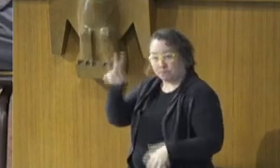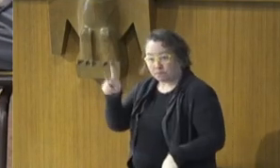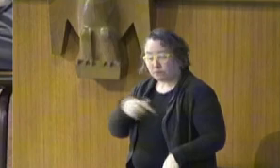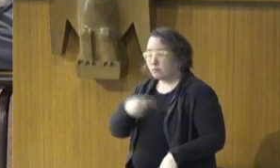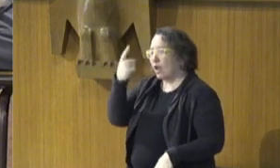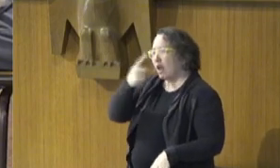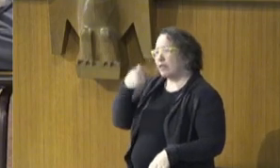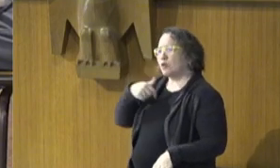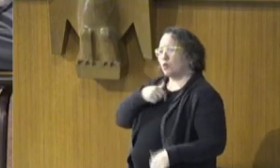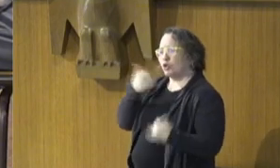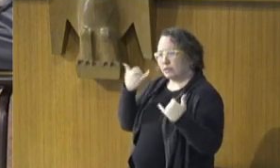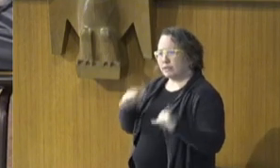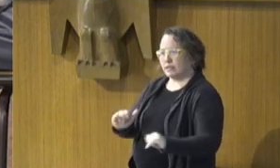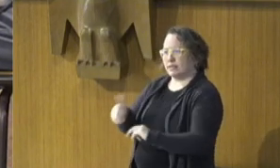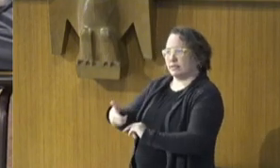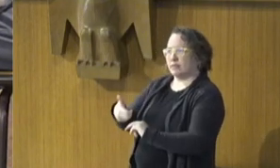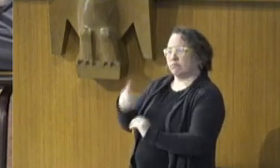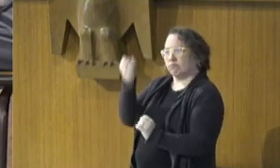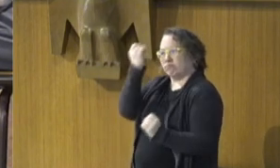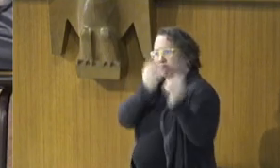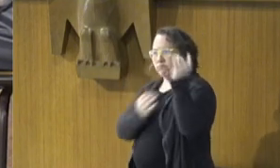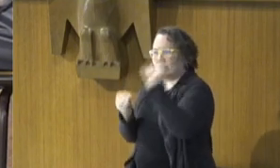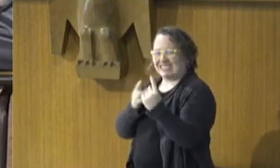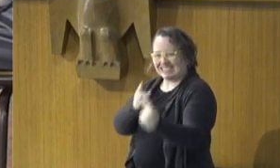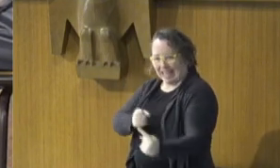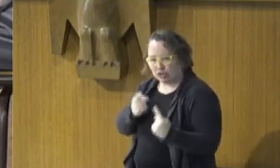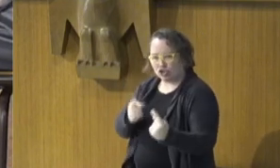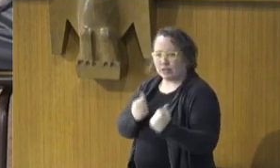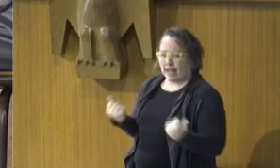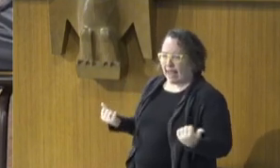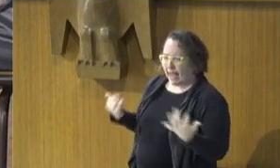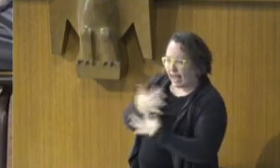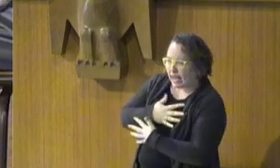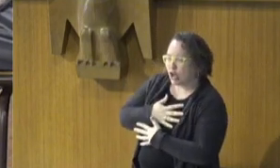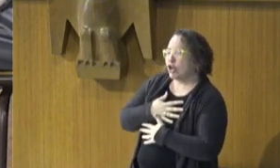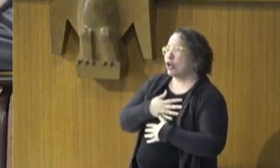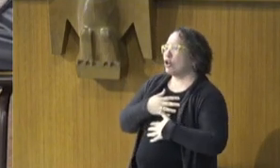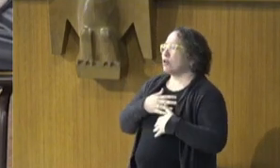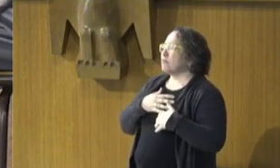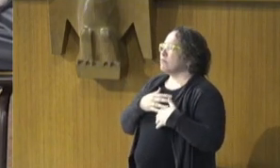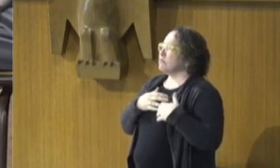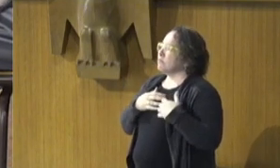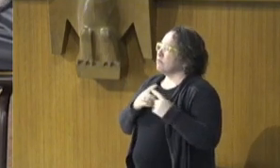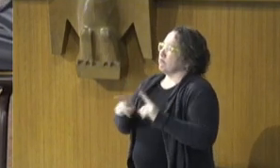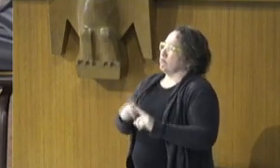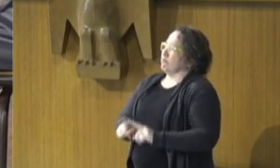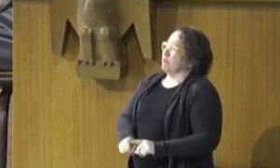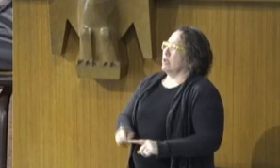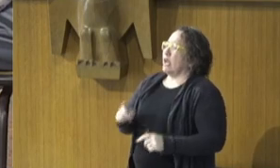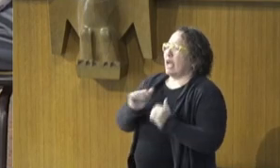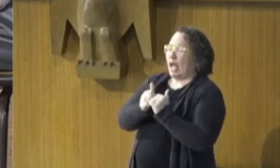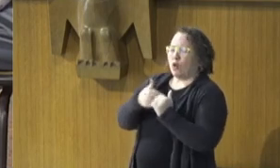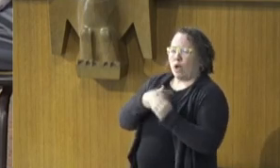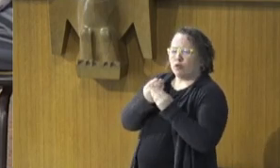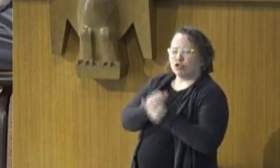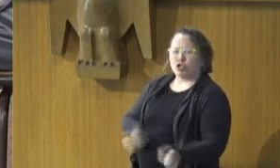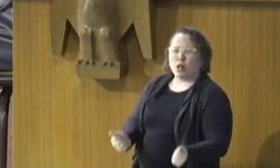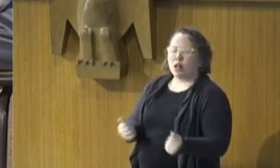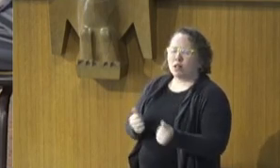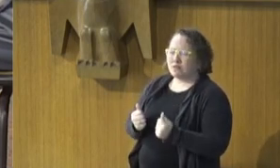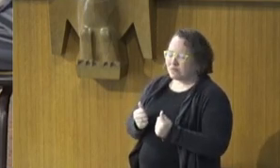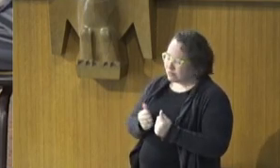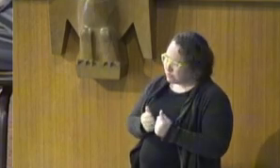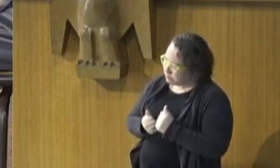that we're still sitting in tension and anger. The prayer of confession spoke to that. So someone said, how do I resolve the deep anger